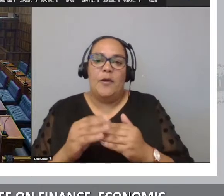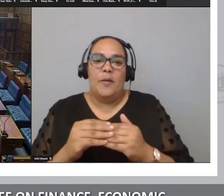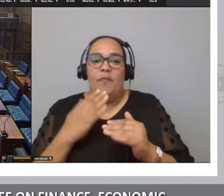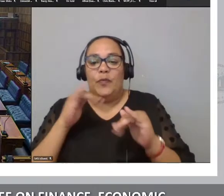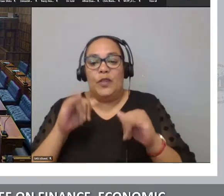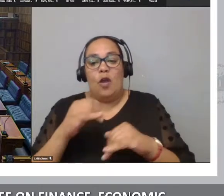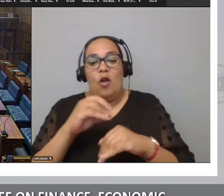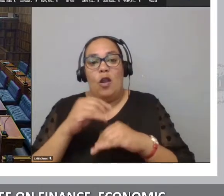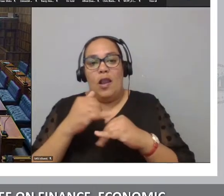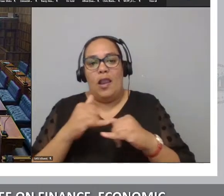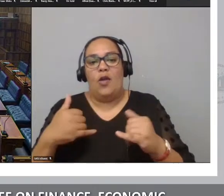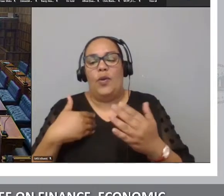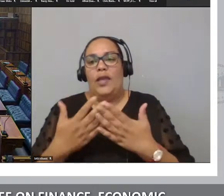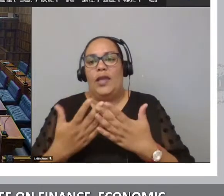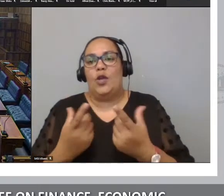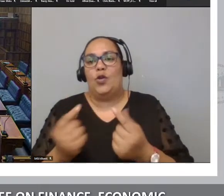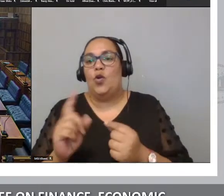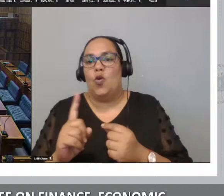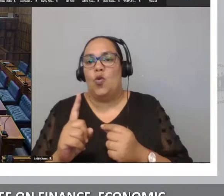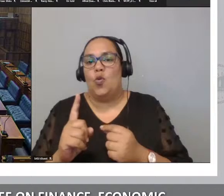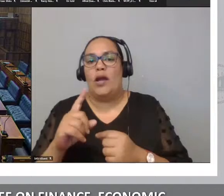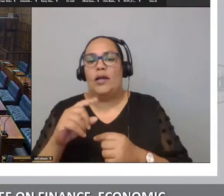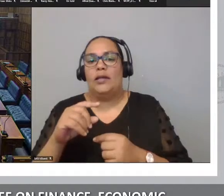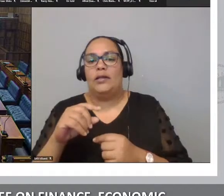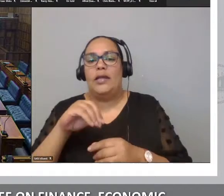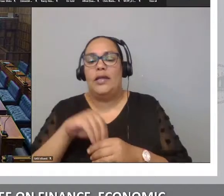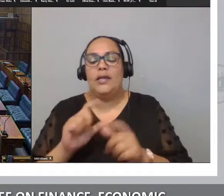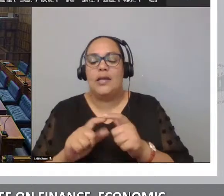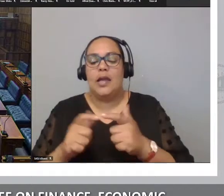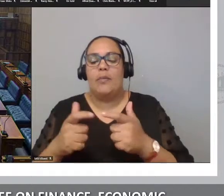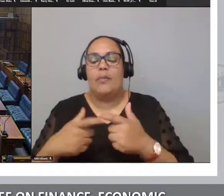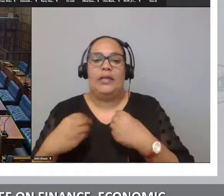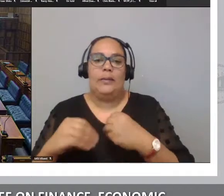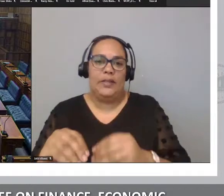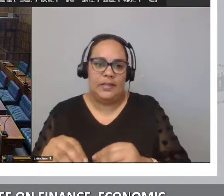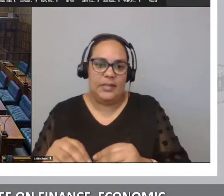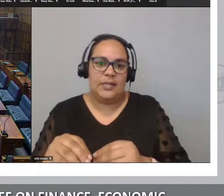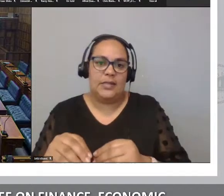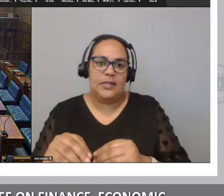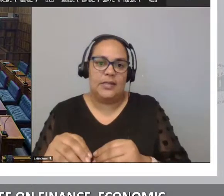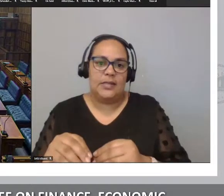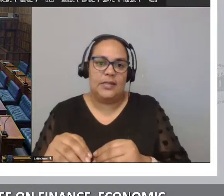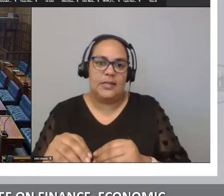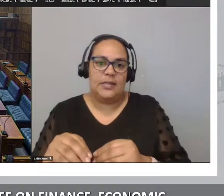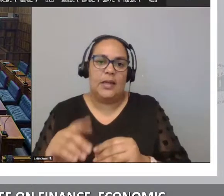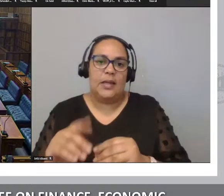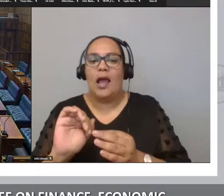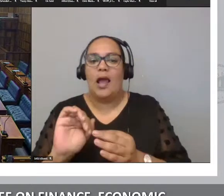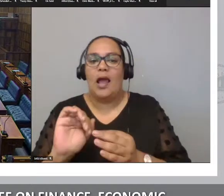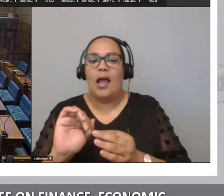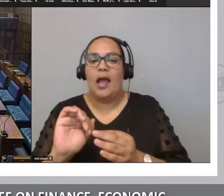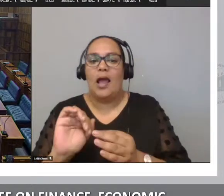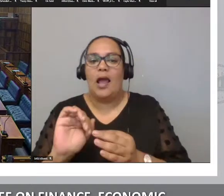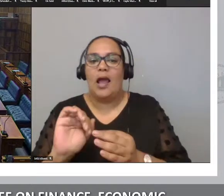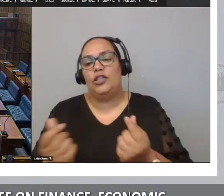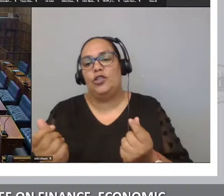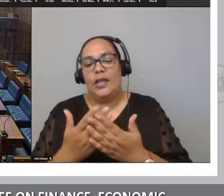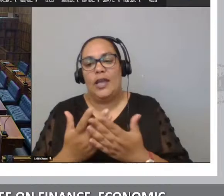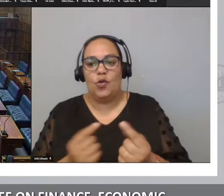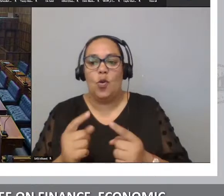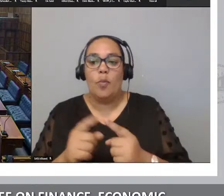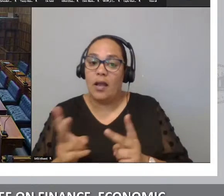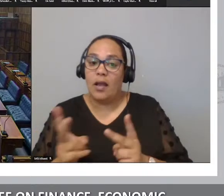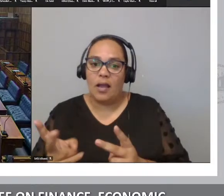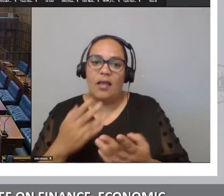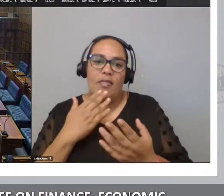online so that we can deal with um iners in committee business uh particularly on taking resolutions but once again thank you